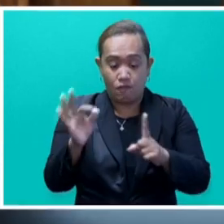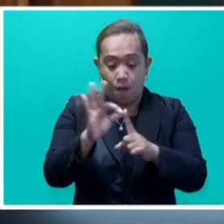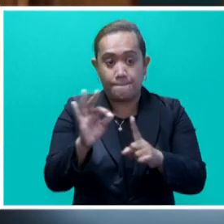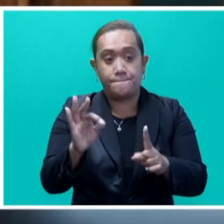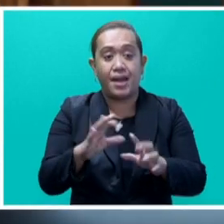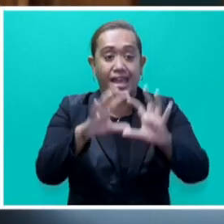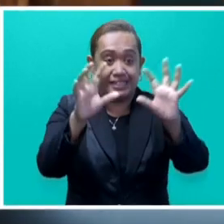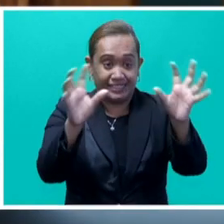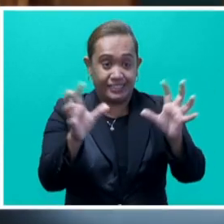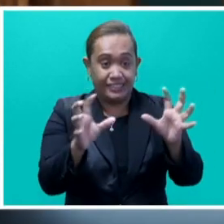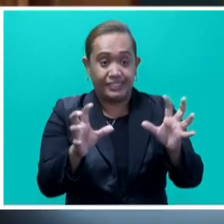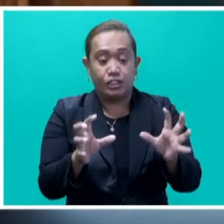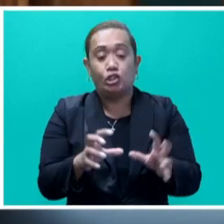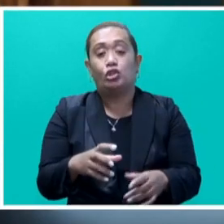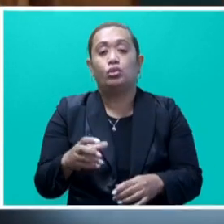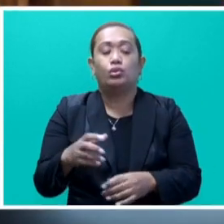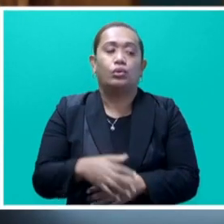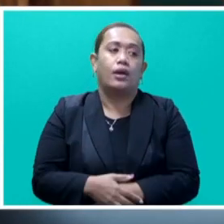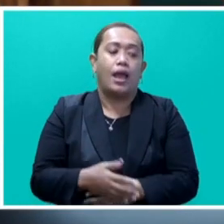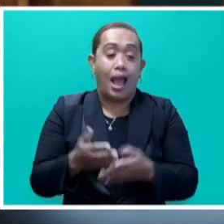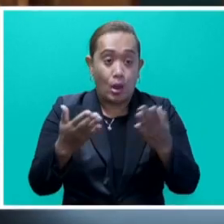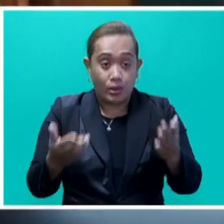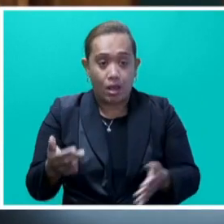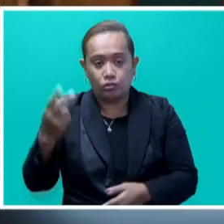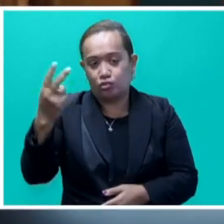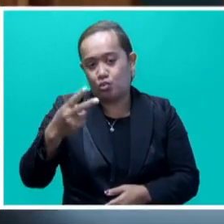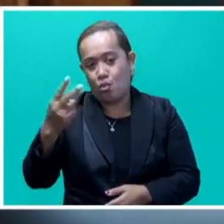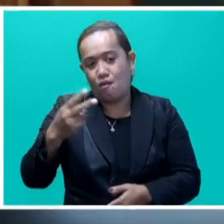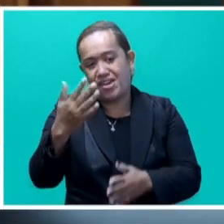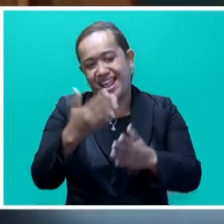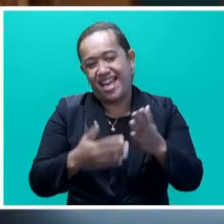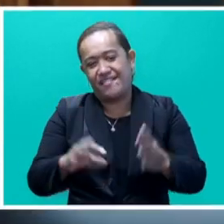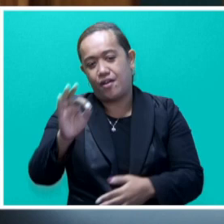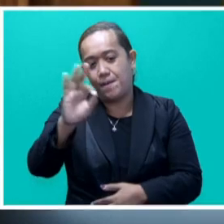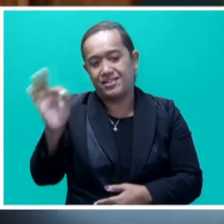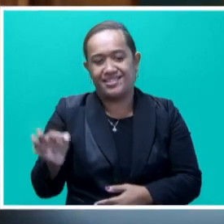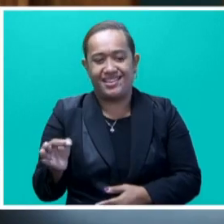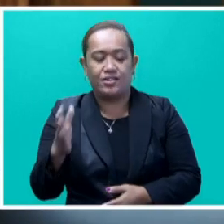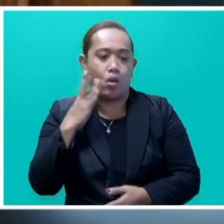stumpage at the rate of 12.5% when the trees are harvested.